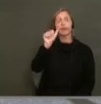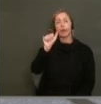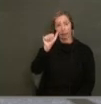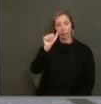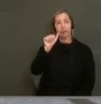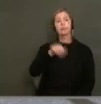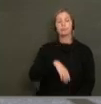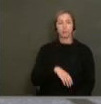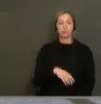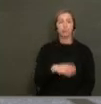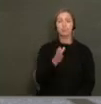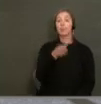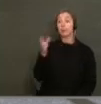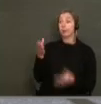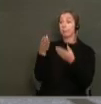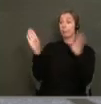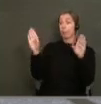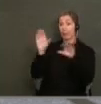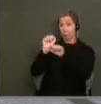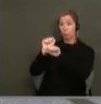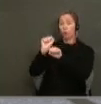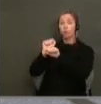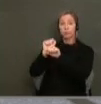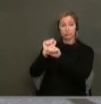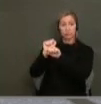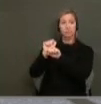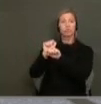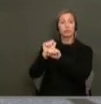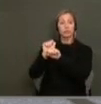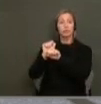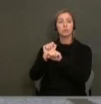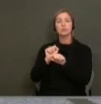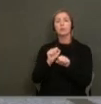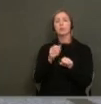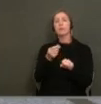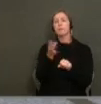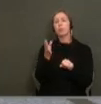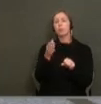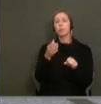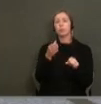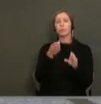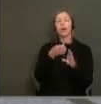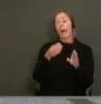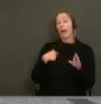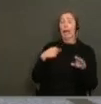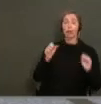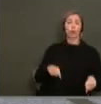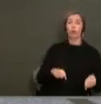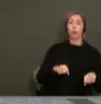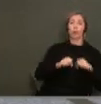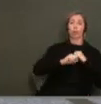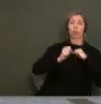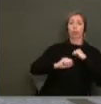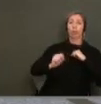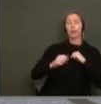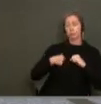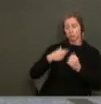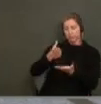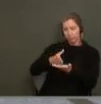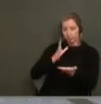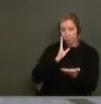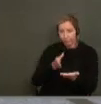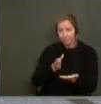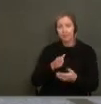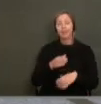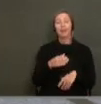Works, sorry, okay. And all right, and we've got a couple neighborhoods represent. I can go on, but I'll stop in a minute.